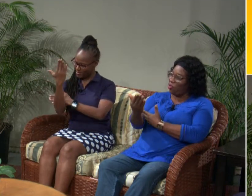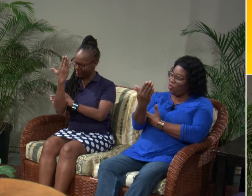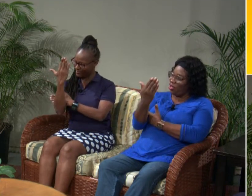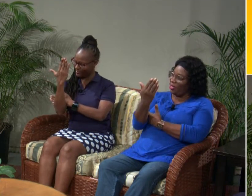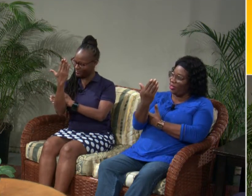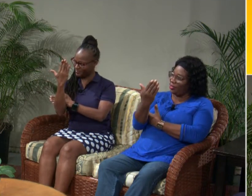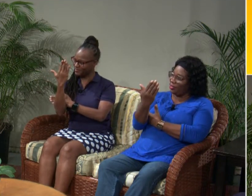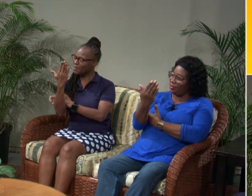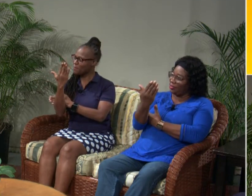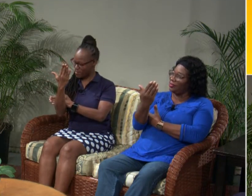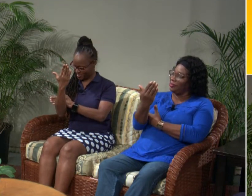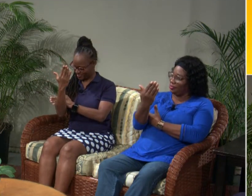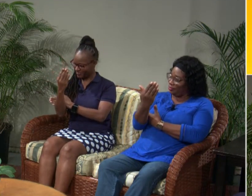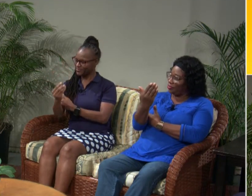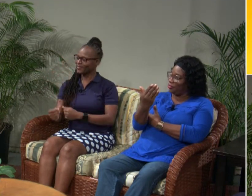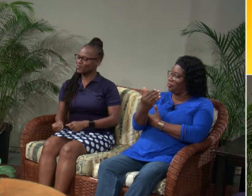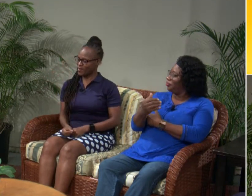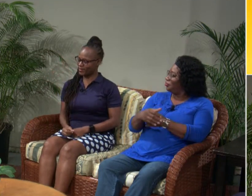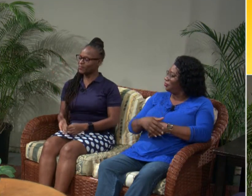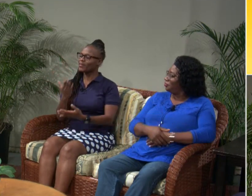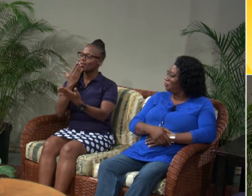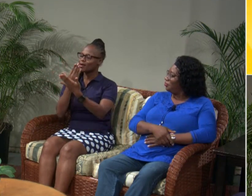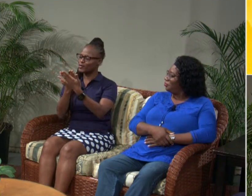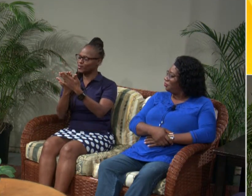Good. Morning.